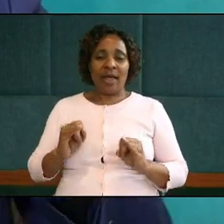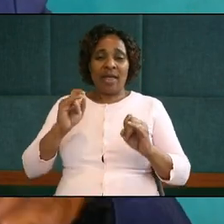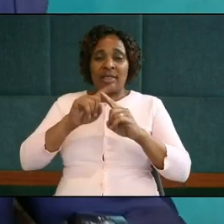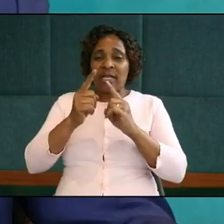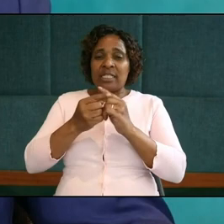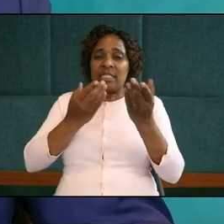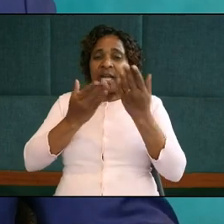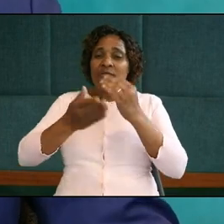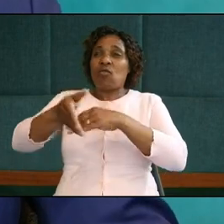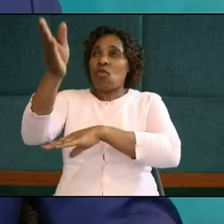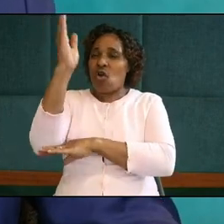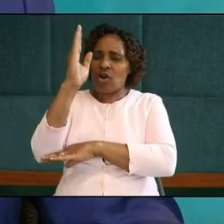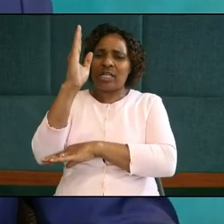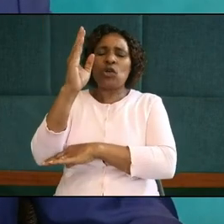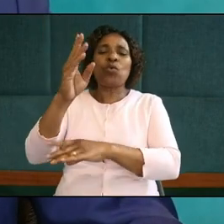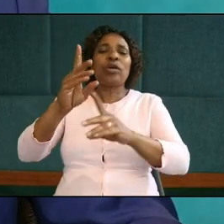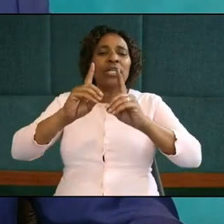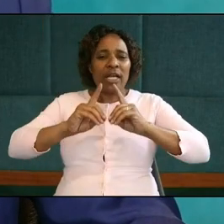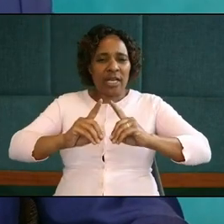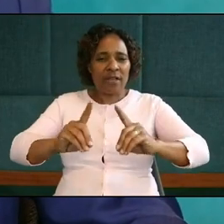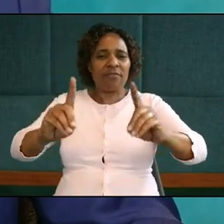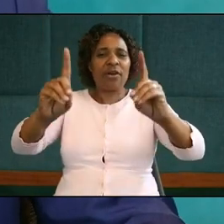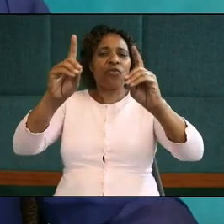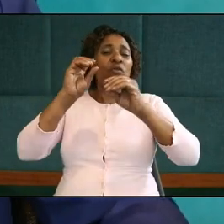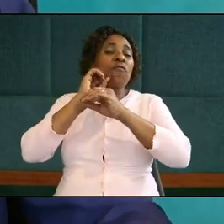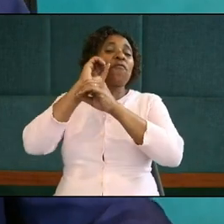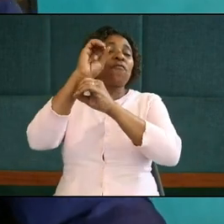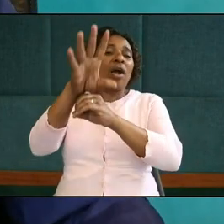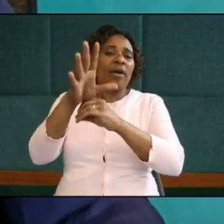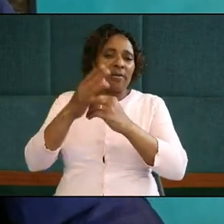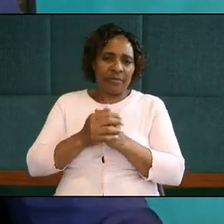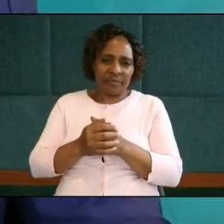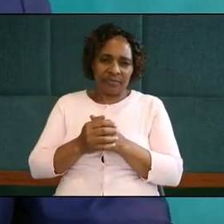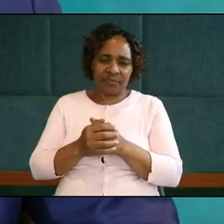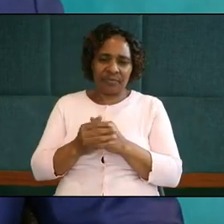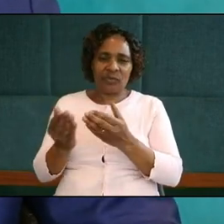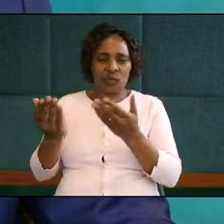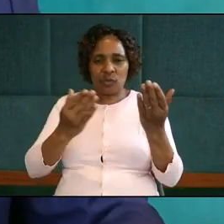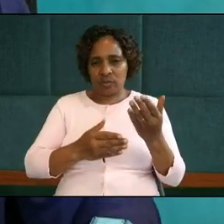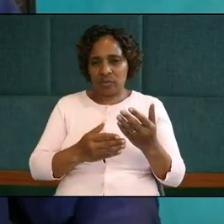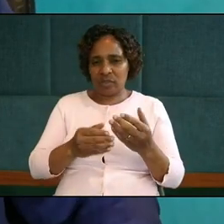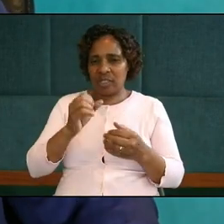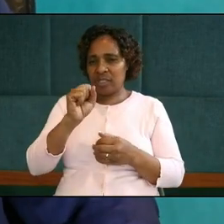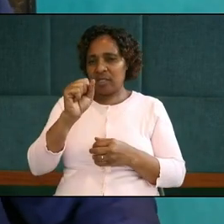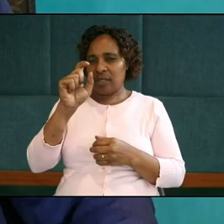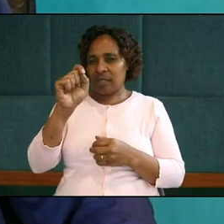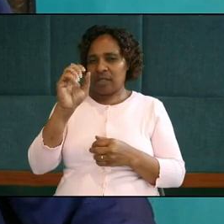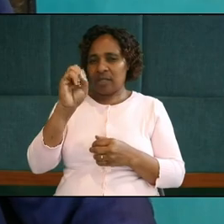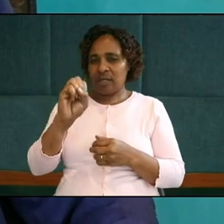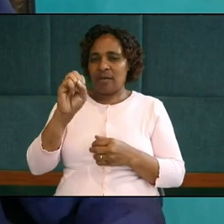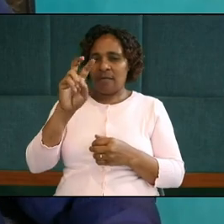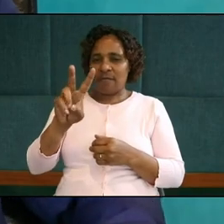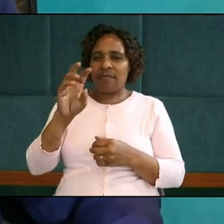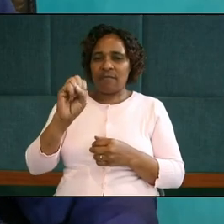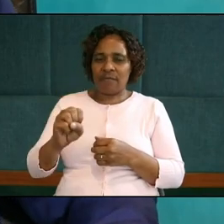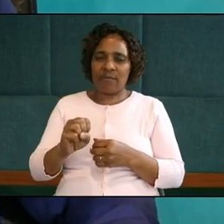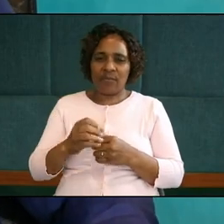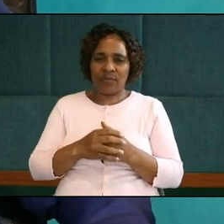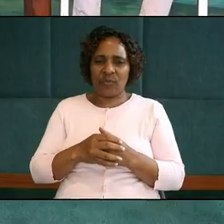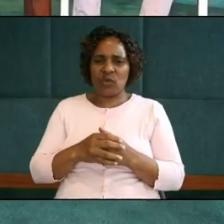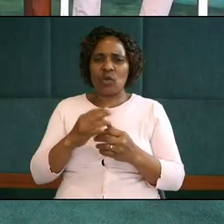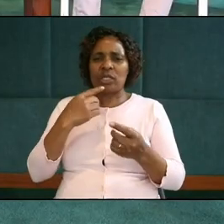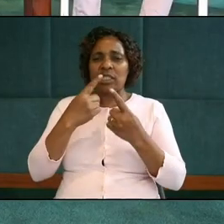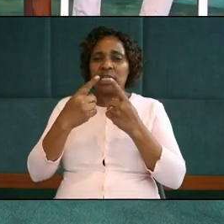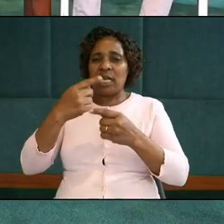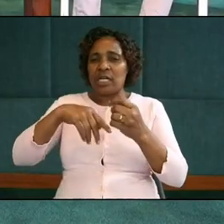him, and he will deliver you even further. Having said that, I just want to bring in Steve on the flashlight and just tell us